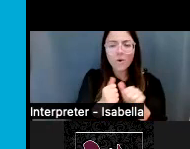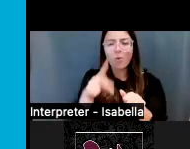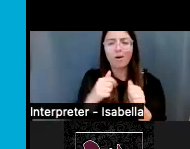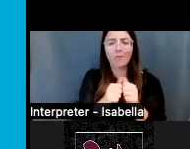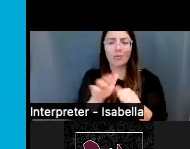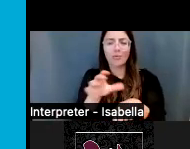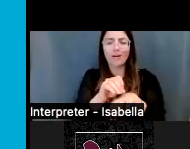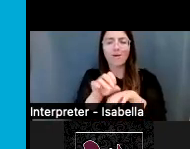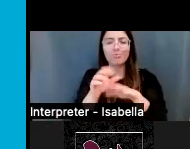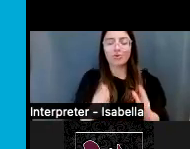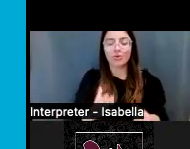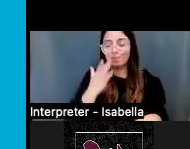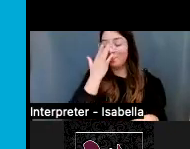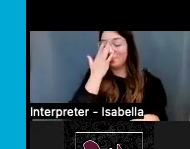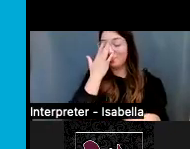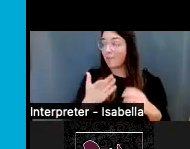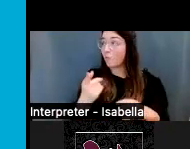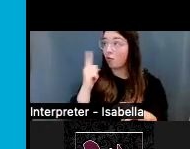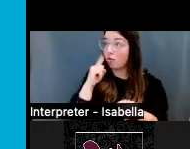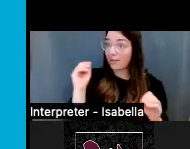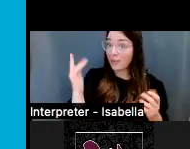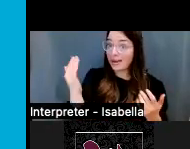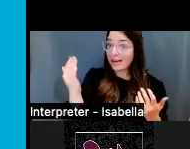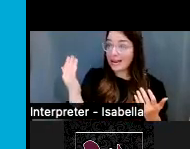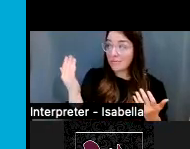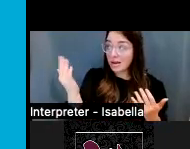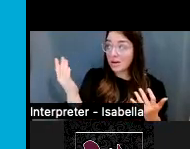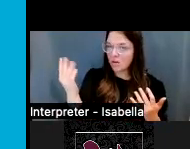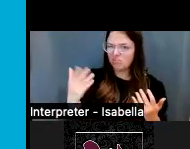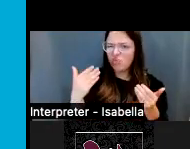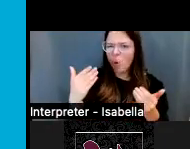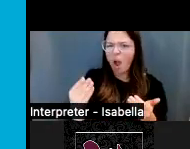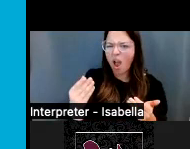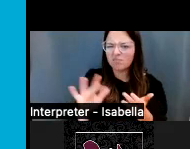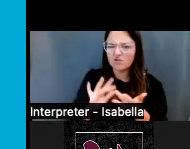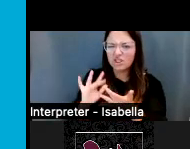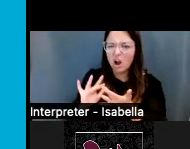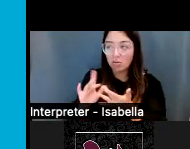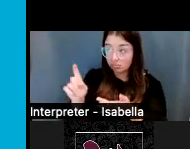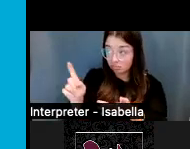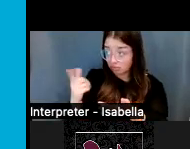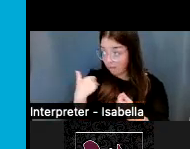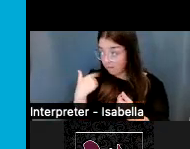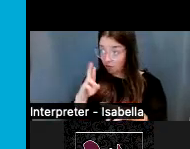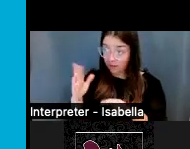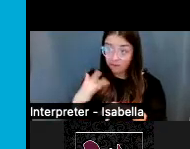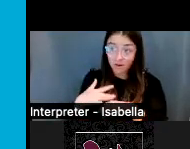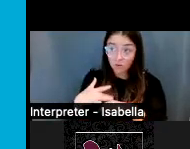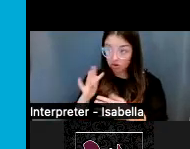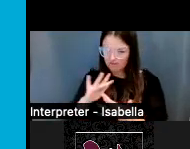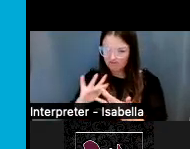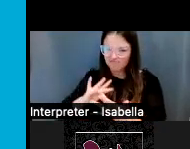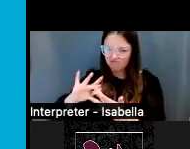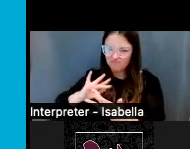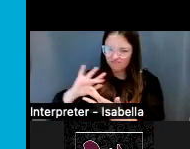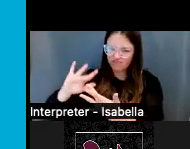weeks and you're waiting on, you know, approval for an important service, it is okay to just reach out and follow up and check in. In fact, it's a good idea to make sure that you're following up